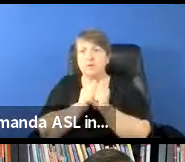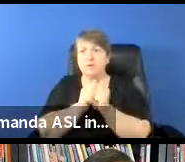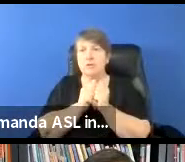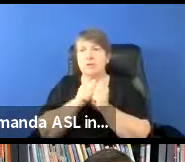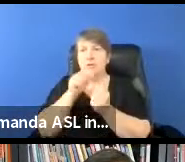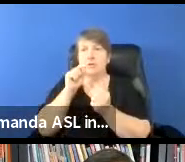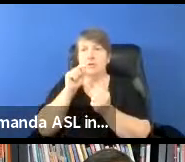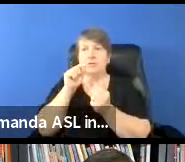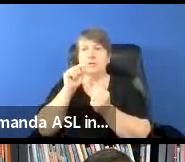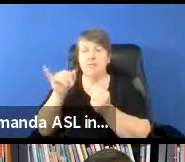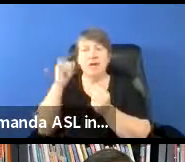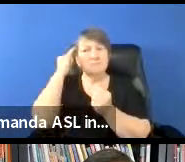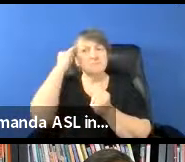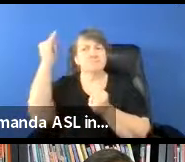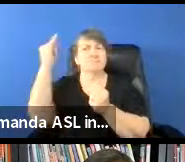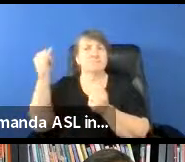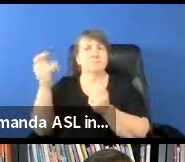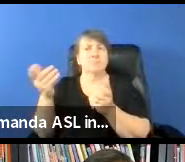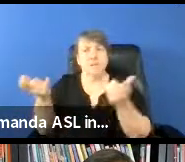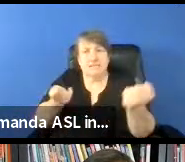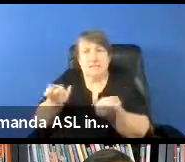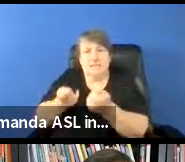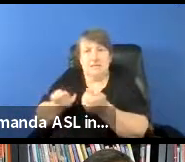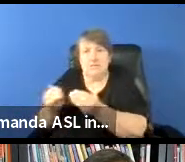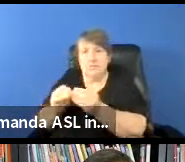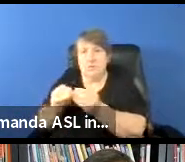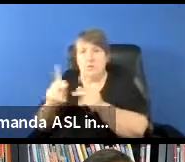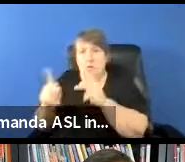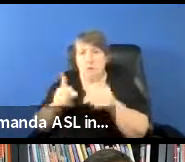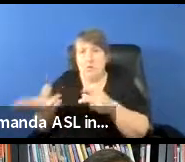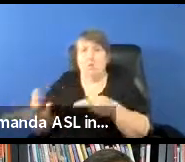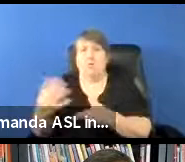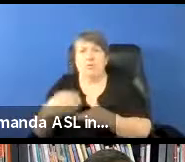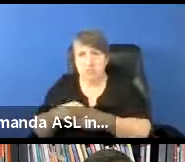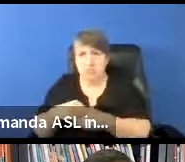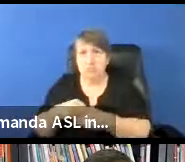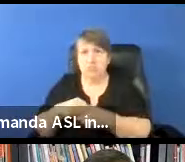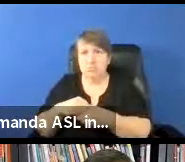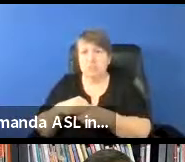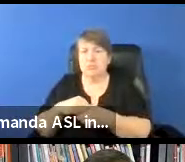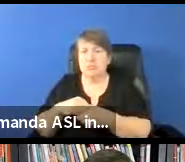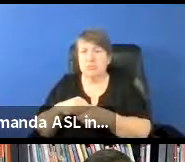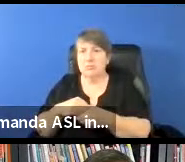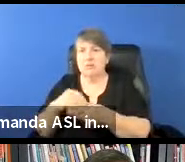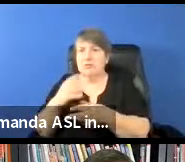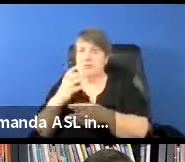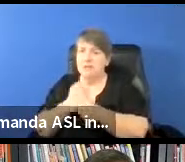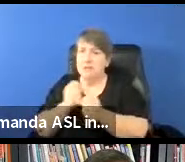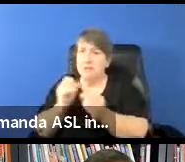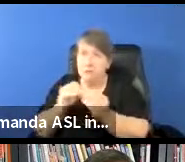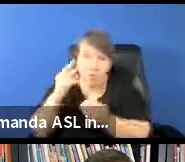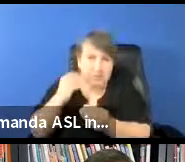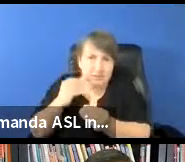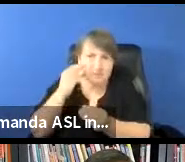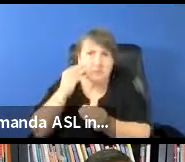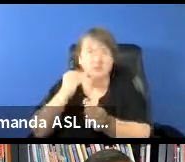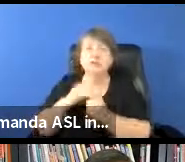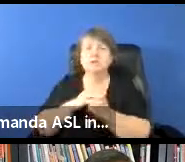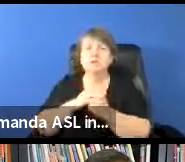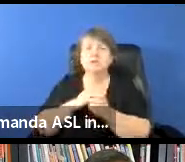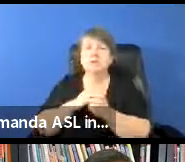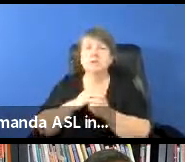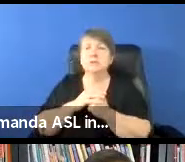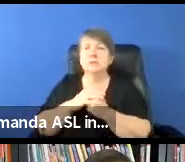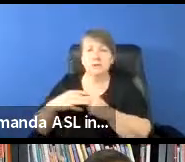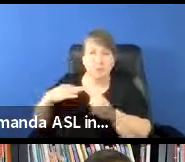that mindset to bring more folks in to gain experience and gain